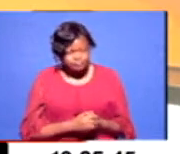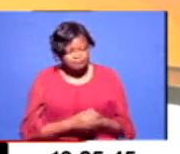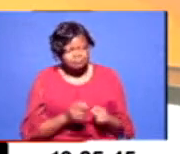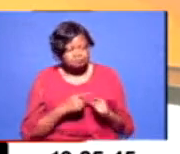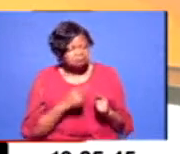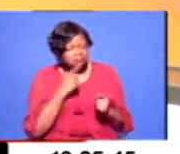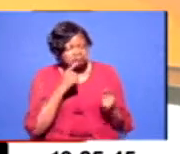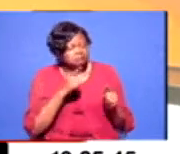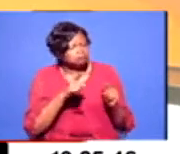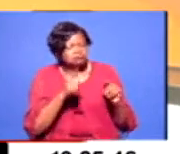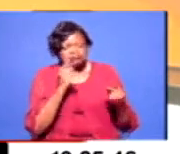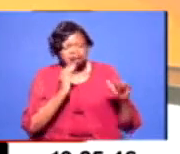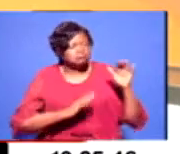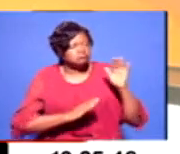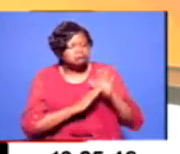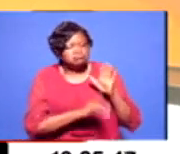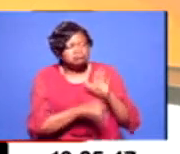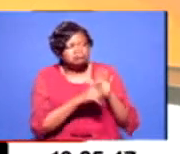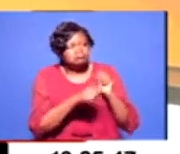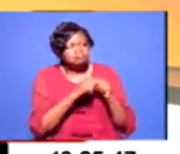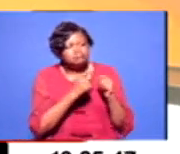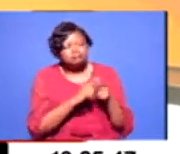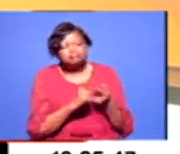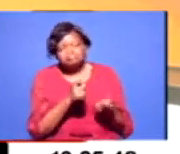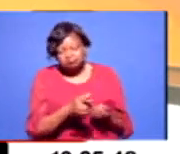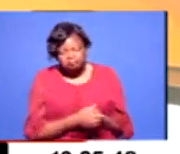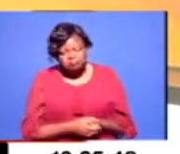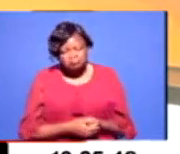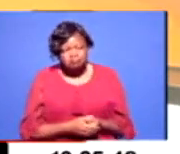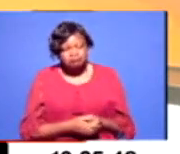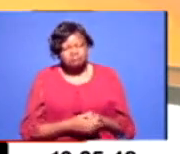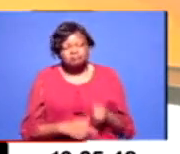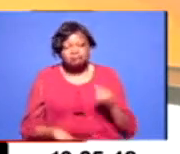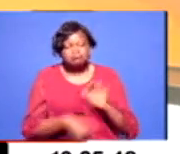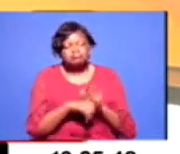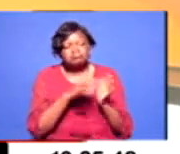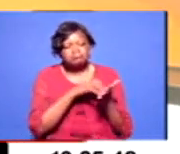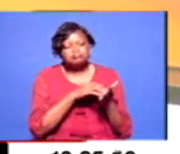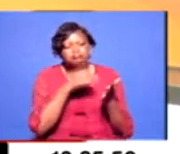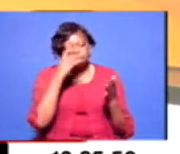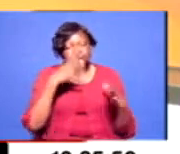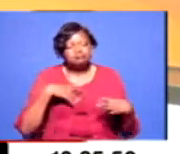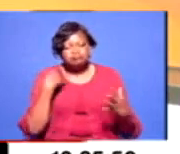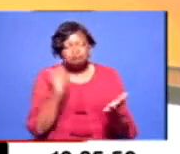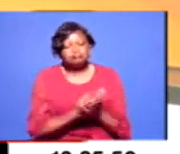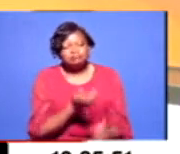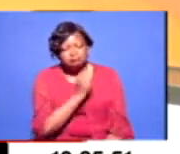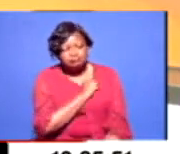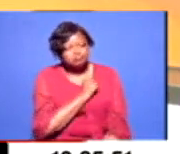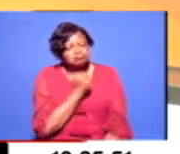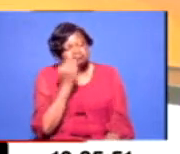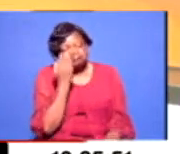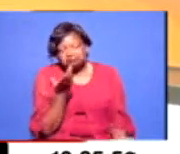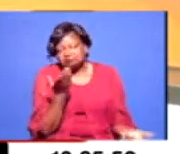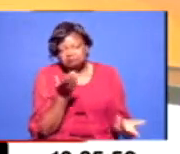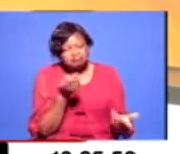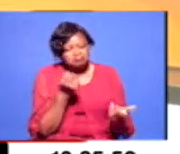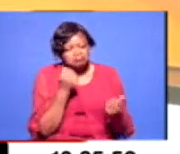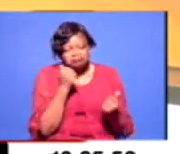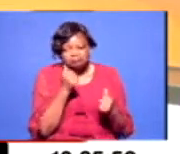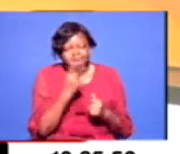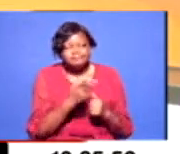illegal and they have dire consequences for those who are arrested. I don't know whether I've never come across those who have been arrested and prosecuted,